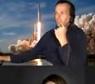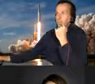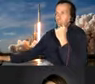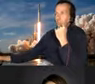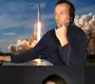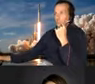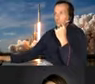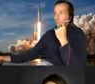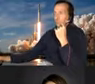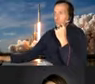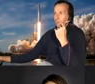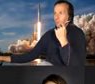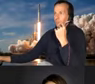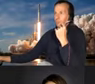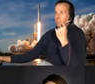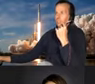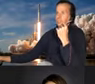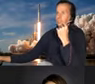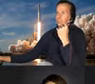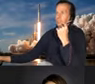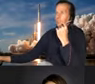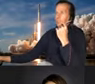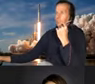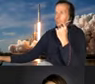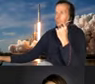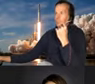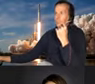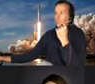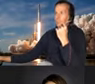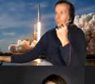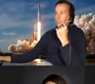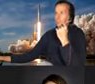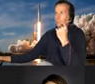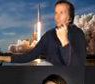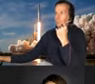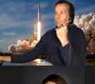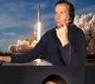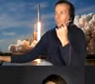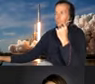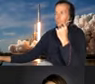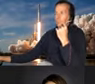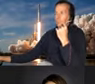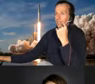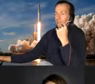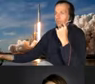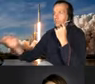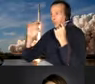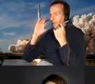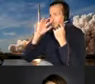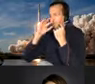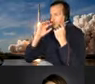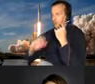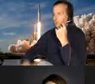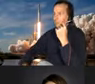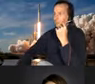have full capacity, which means, you know, full-time in-person learning. You have 72% in-person reduced capacity. So for example, you know,